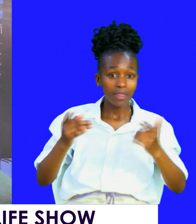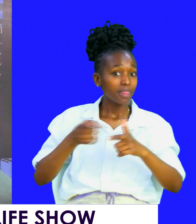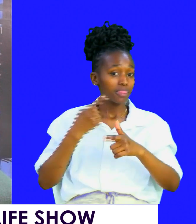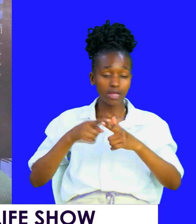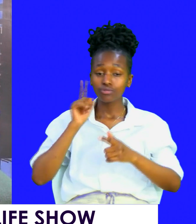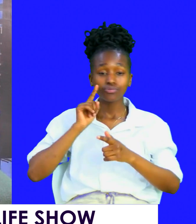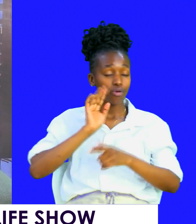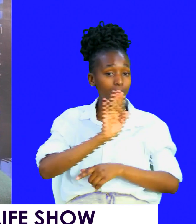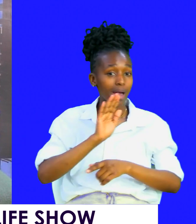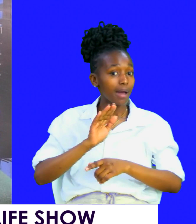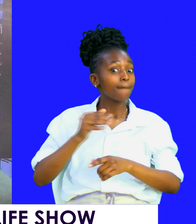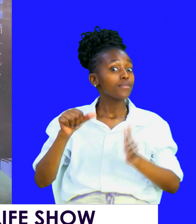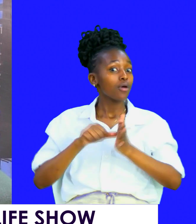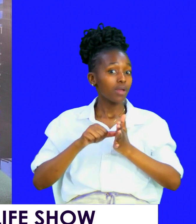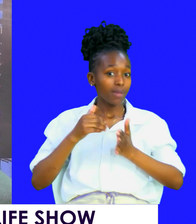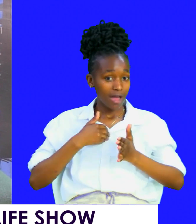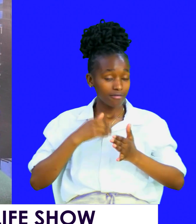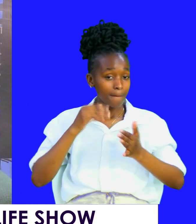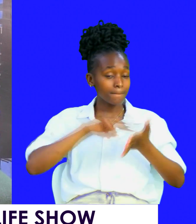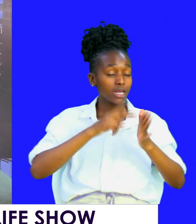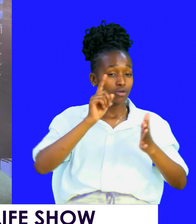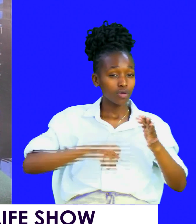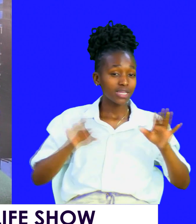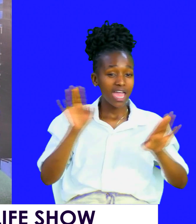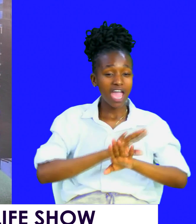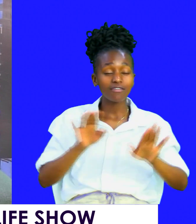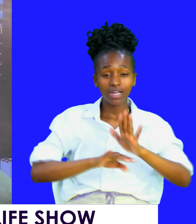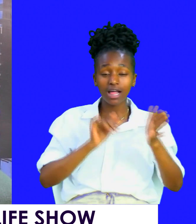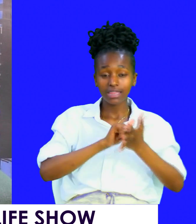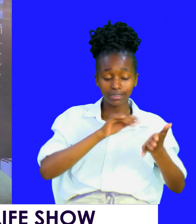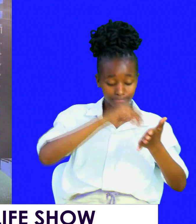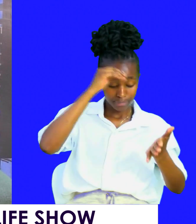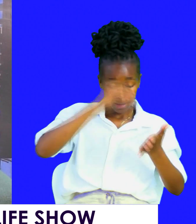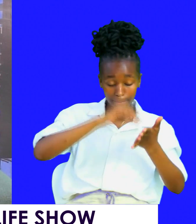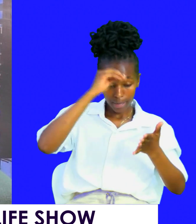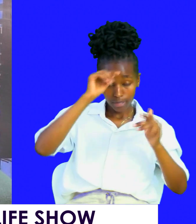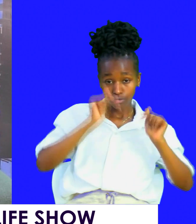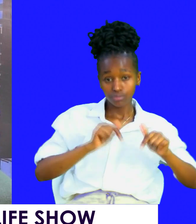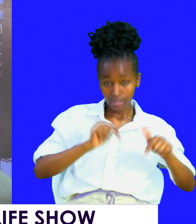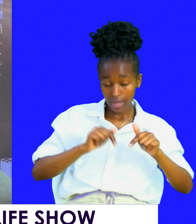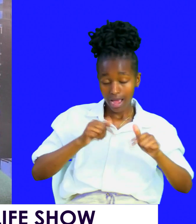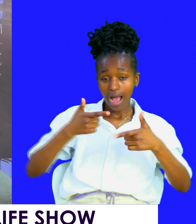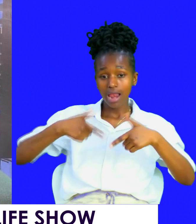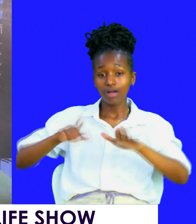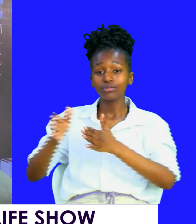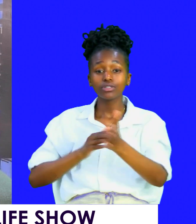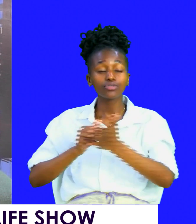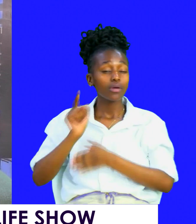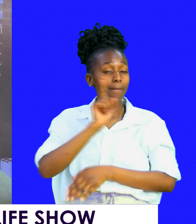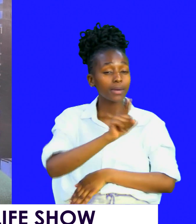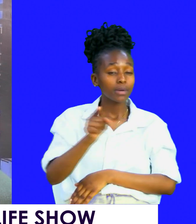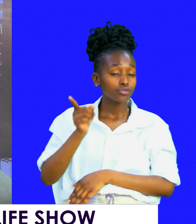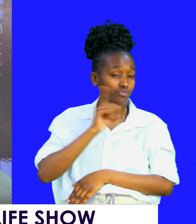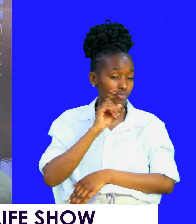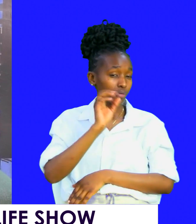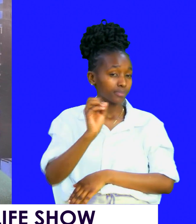tomorrow. What you feed today will harm you. It is in what you're eating. The health of your body